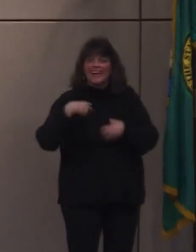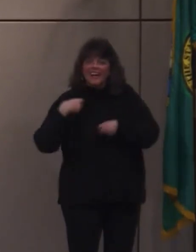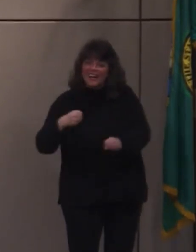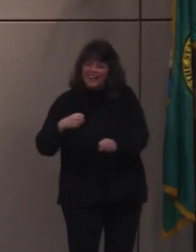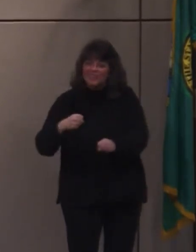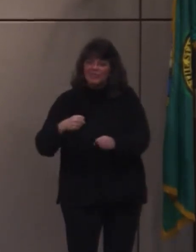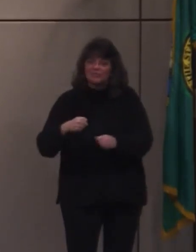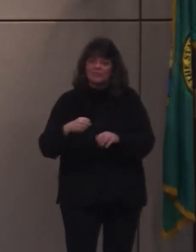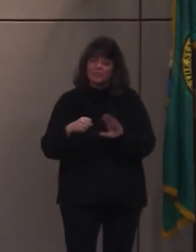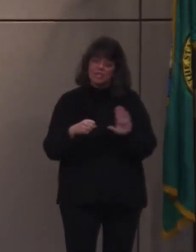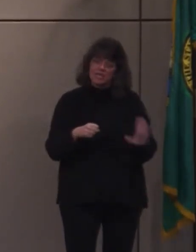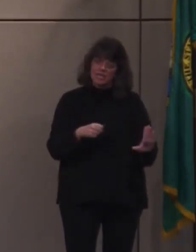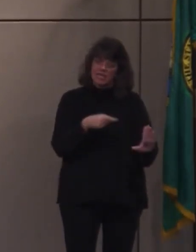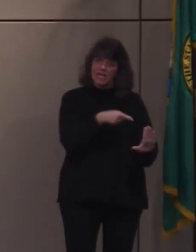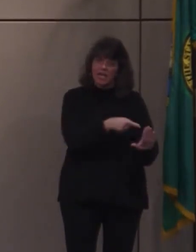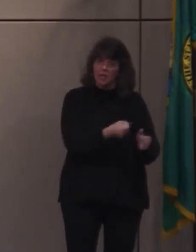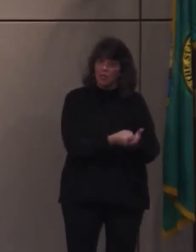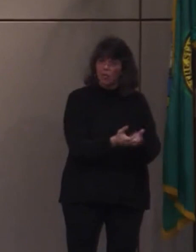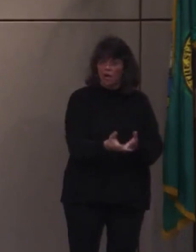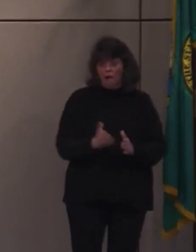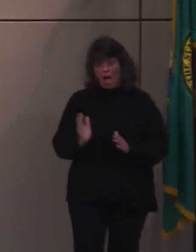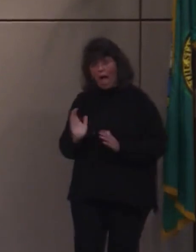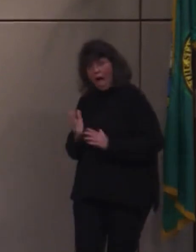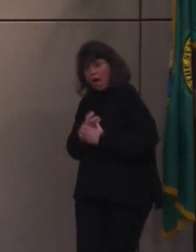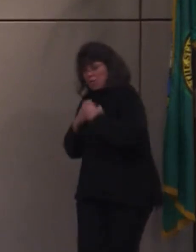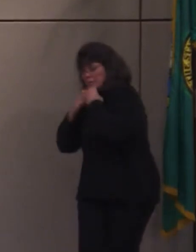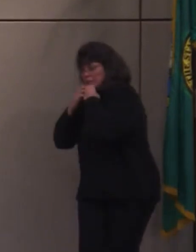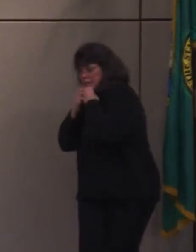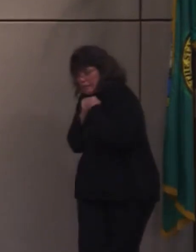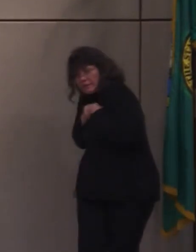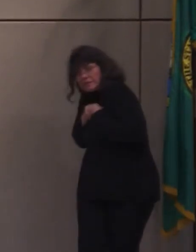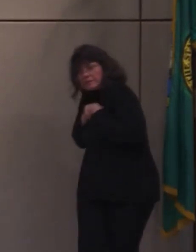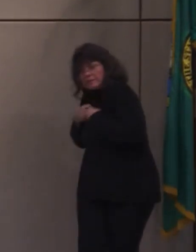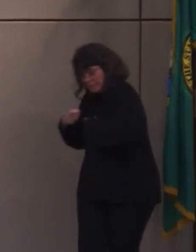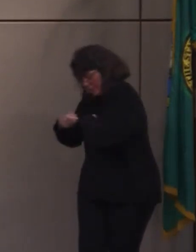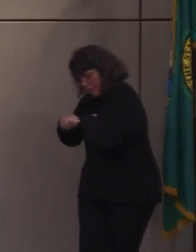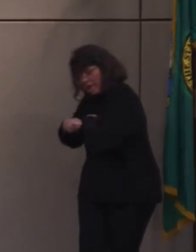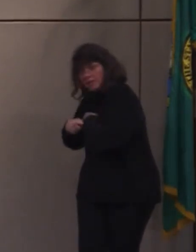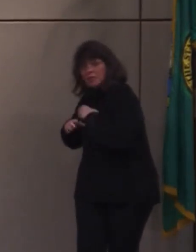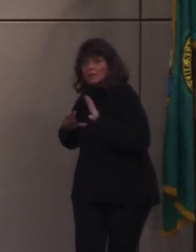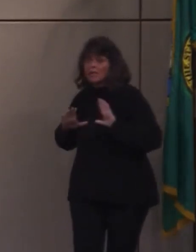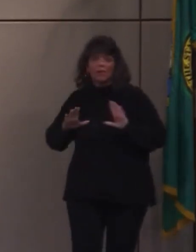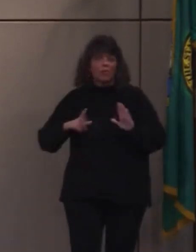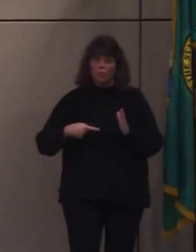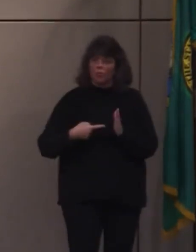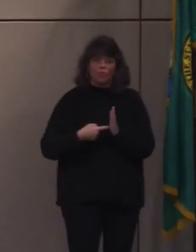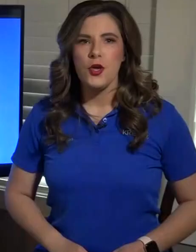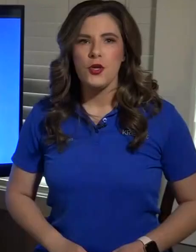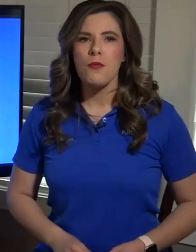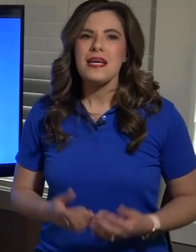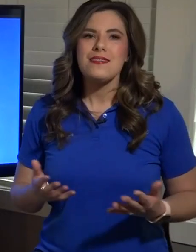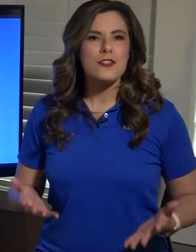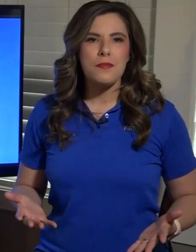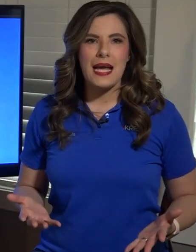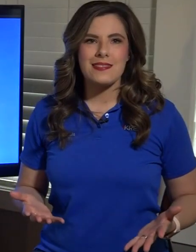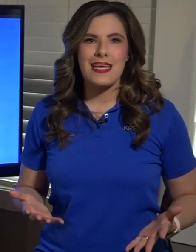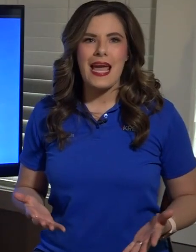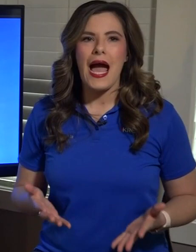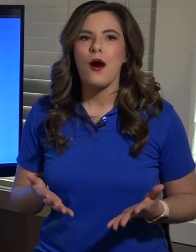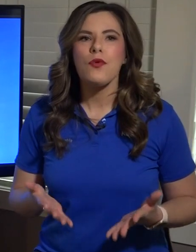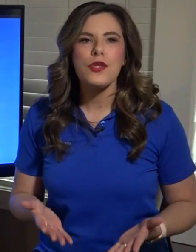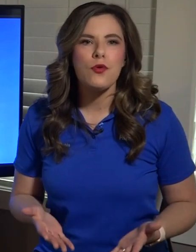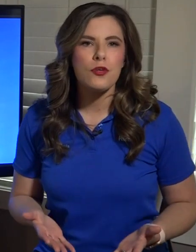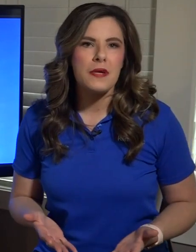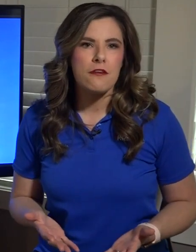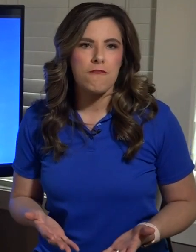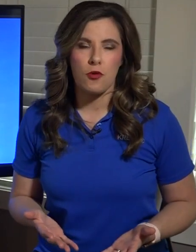wasting valid resources and time. And that's a strain that all these people who are working around the clock can't afford and our community can't afford right now. You may still be asking,